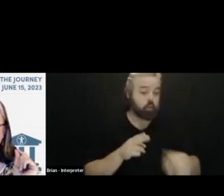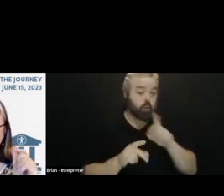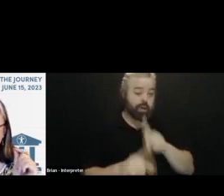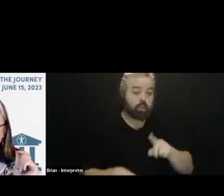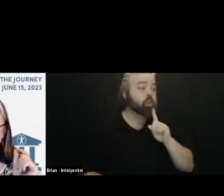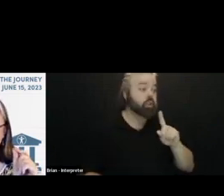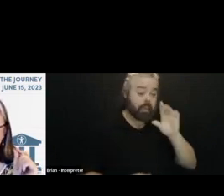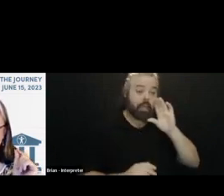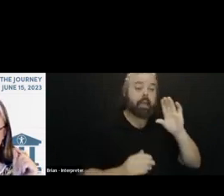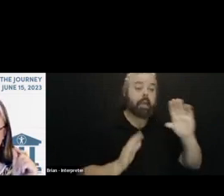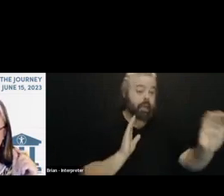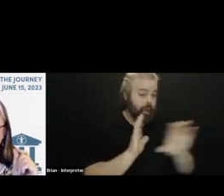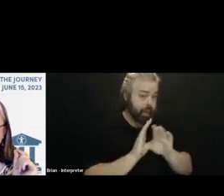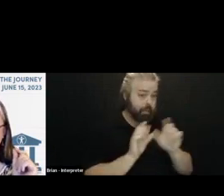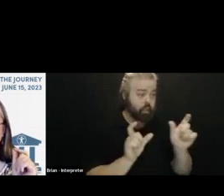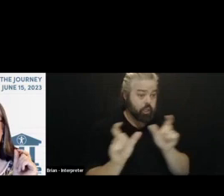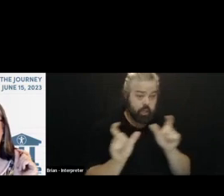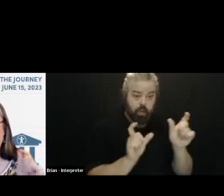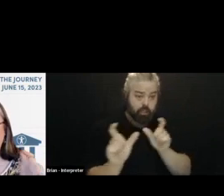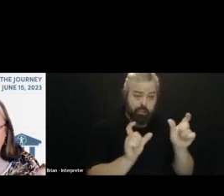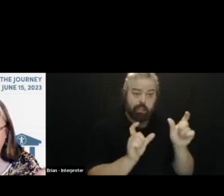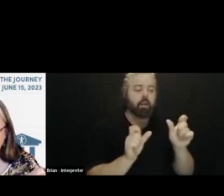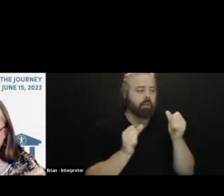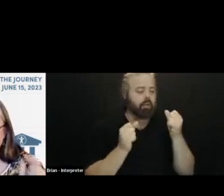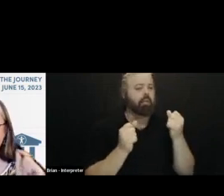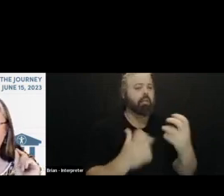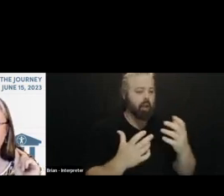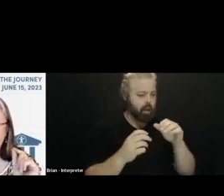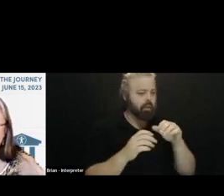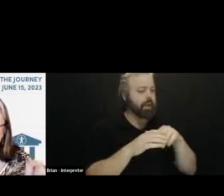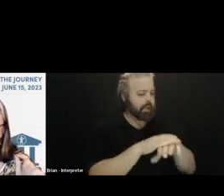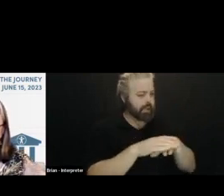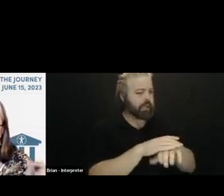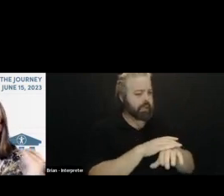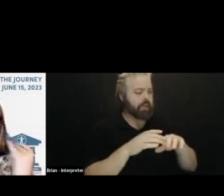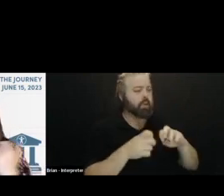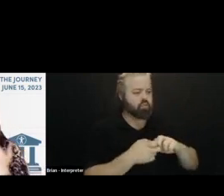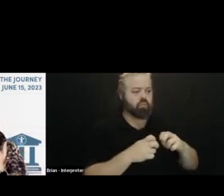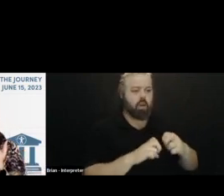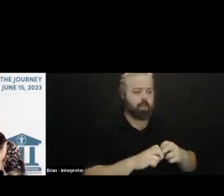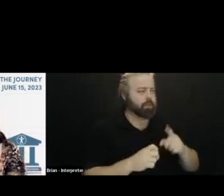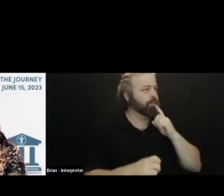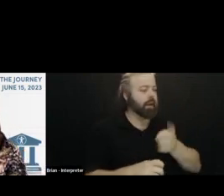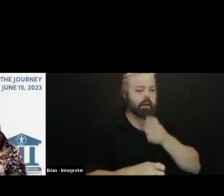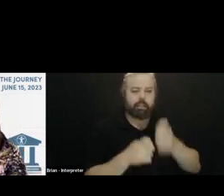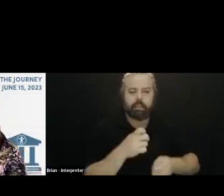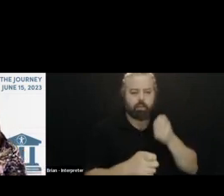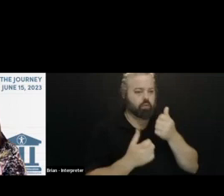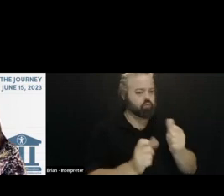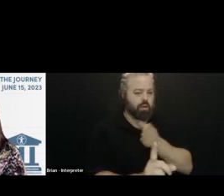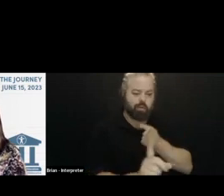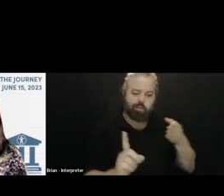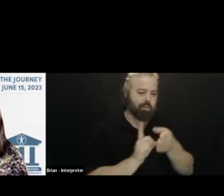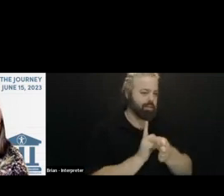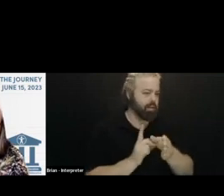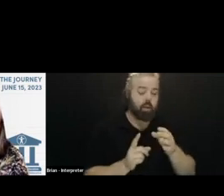are inherently have a lot of accessibility problems that are hard to get around as far as keyboard navigability,